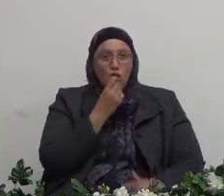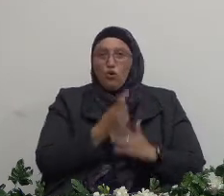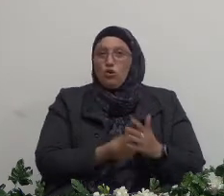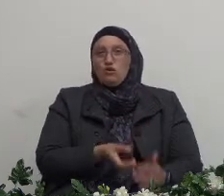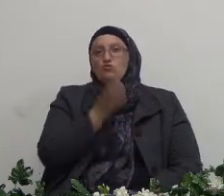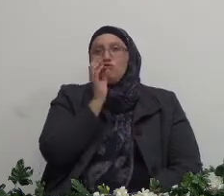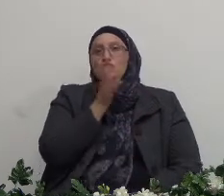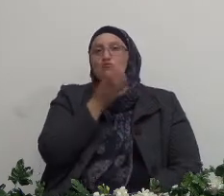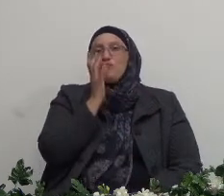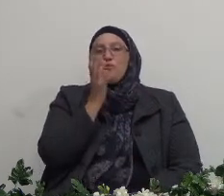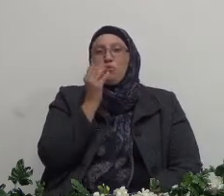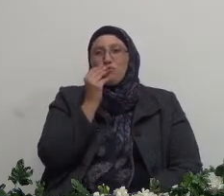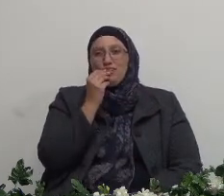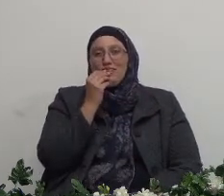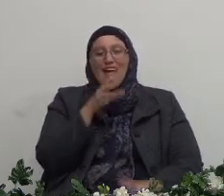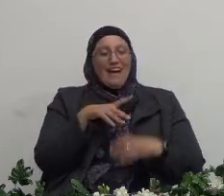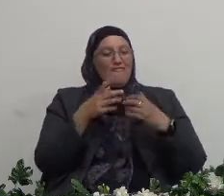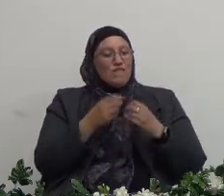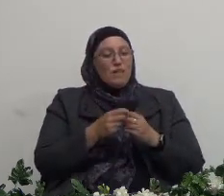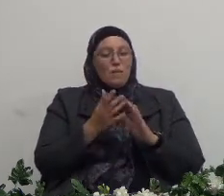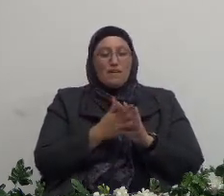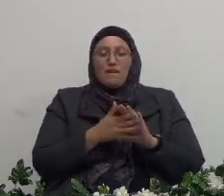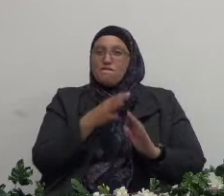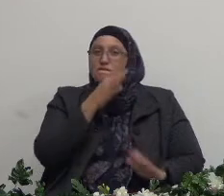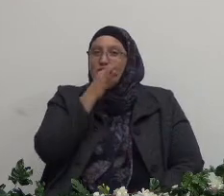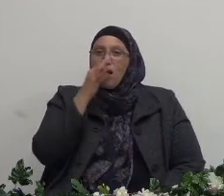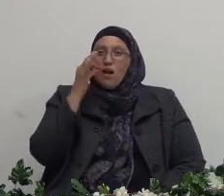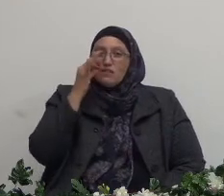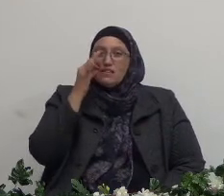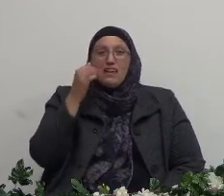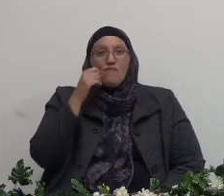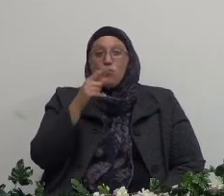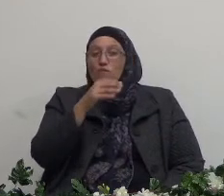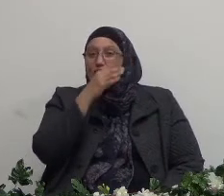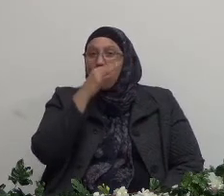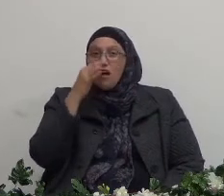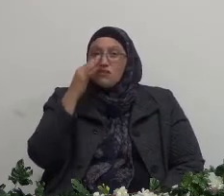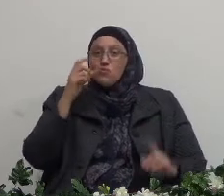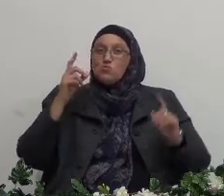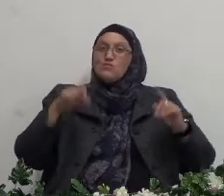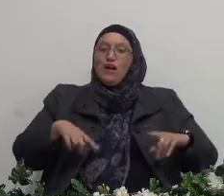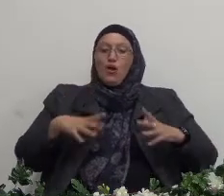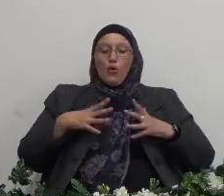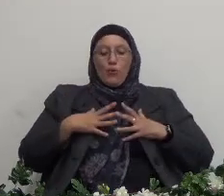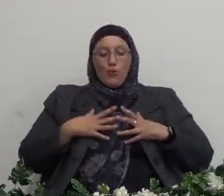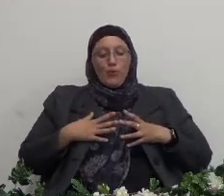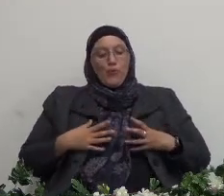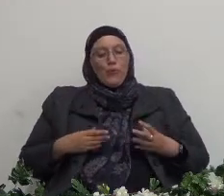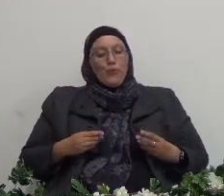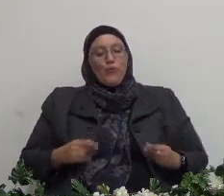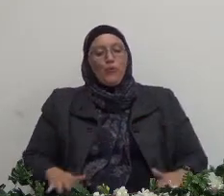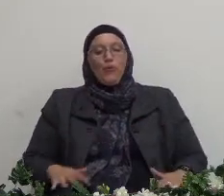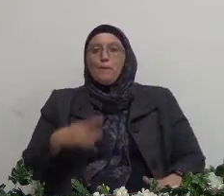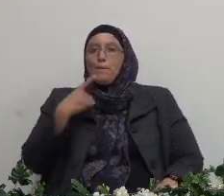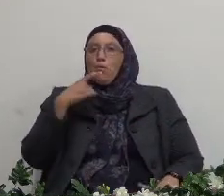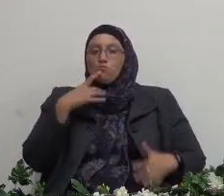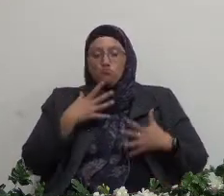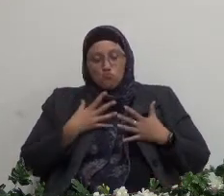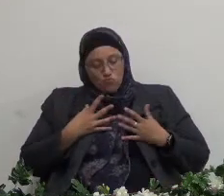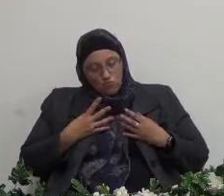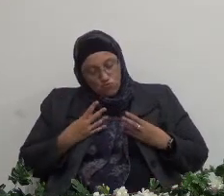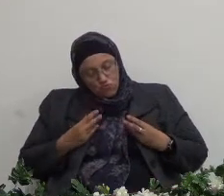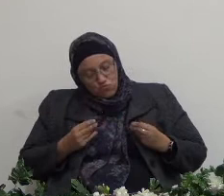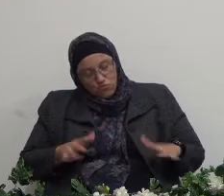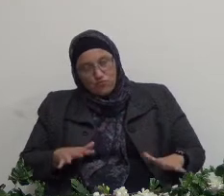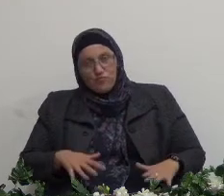fasting. If I fast, I detox, I help my system. So in other words, if fasting was not obligatory